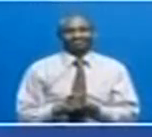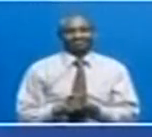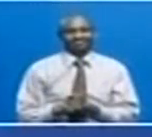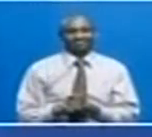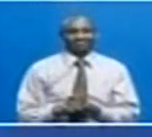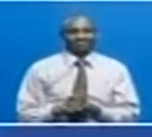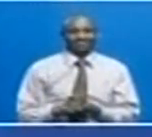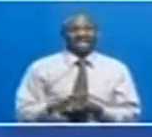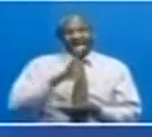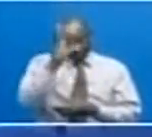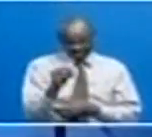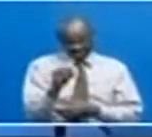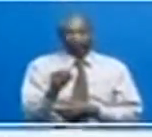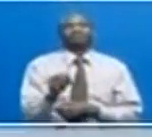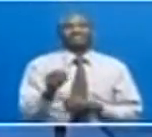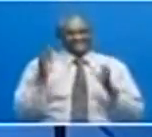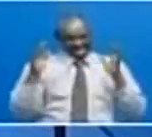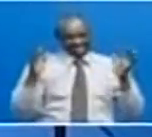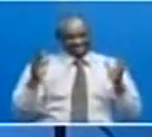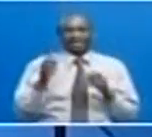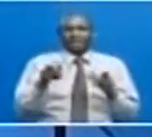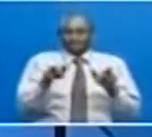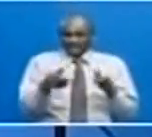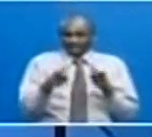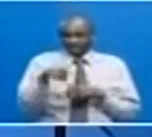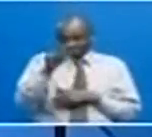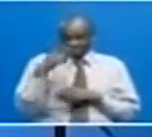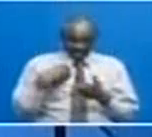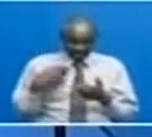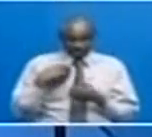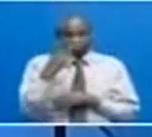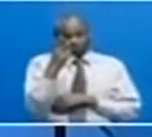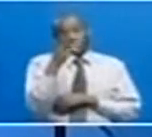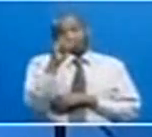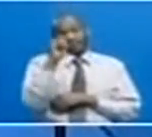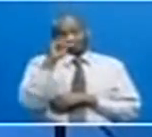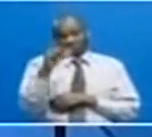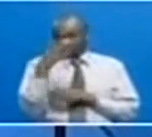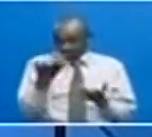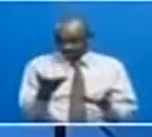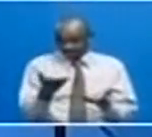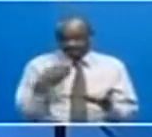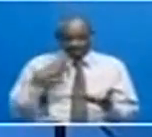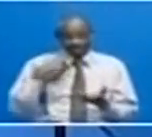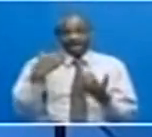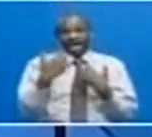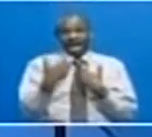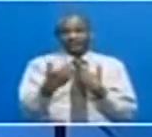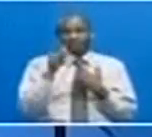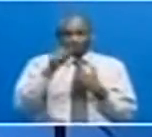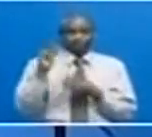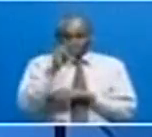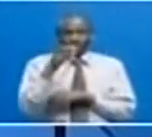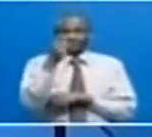Africa's largest biogas plant is now pumping 2 megawatts to the national grid. Built by Tropical Power, the plant will